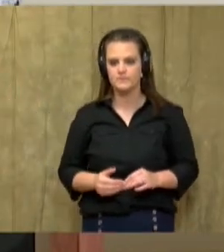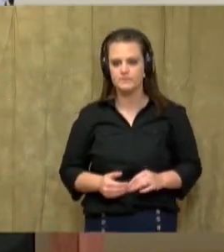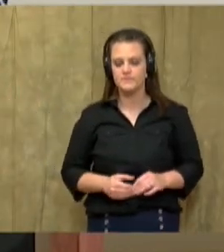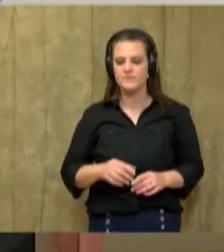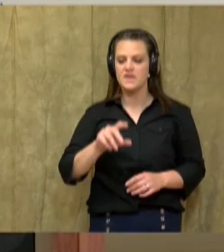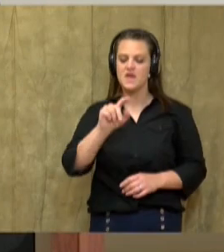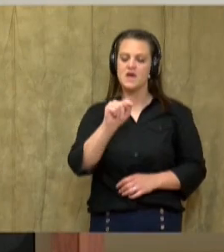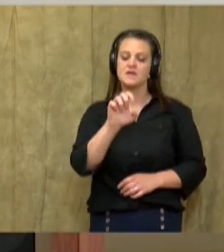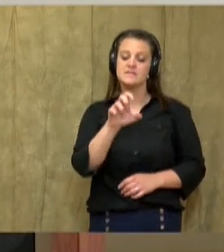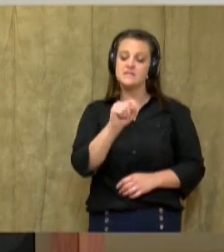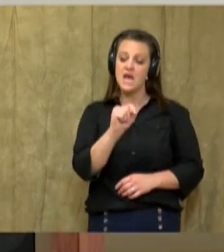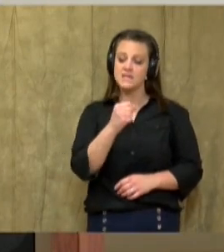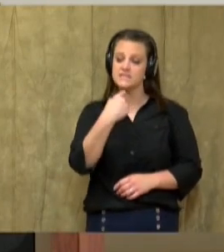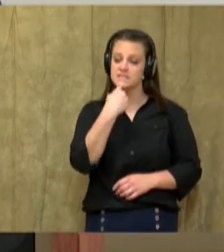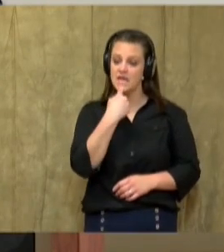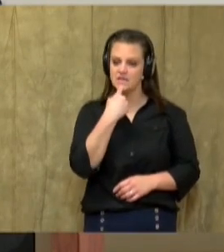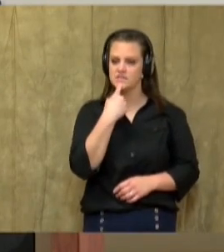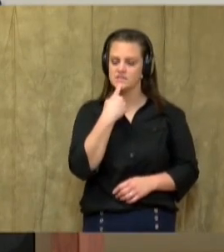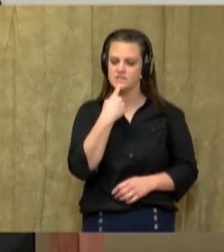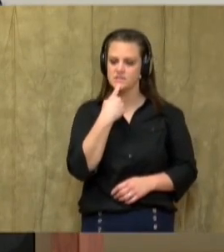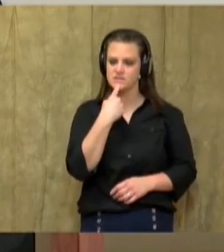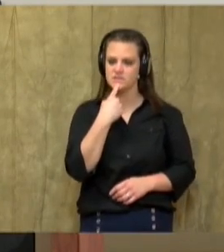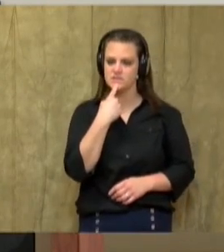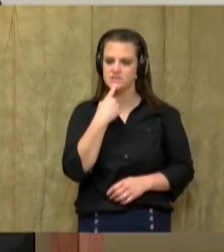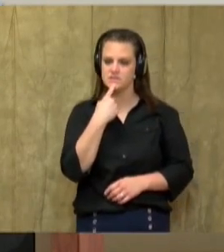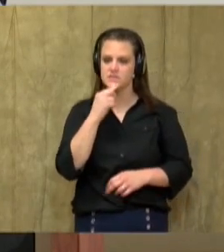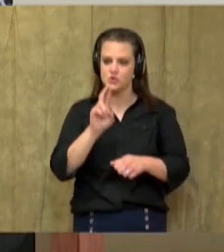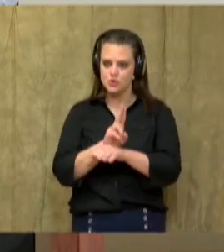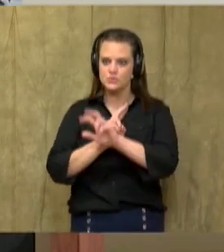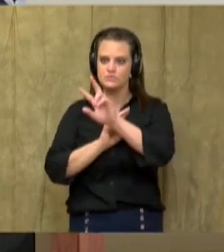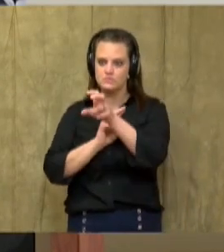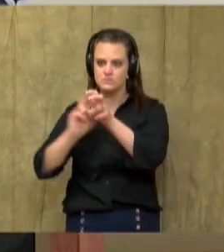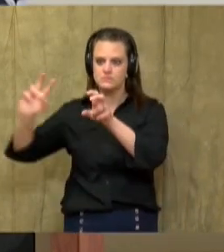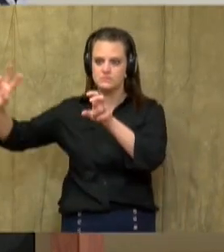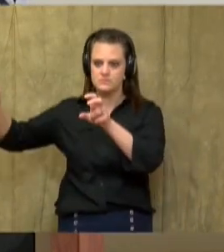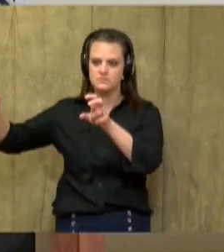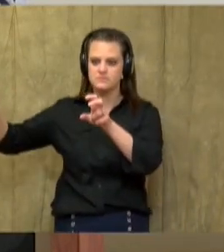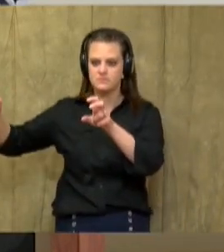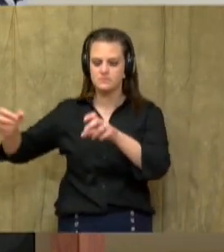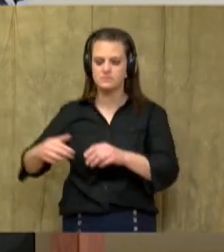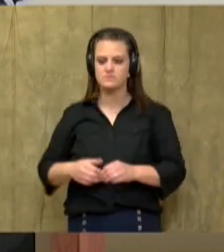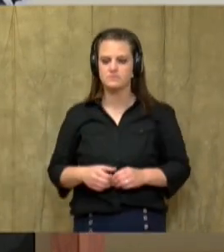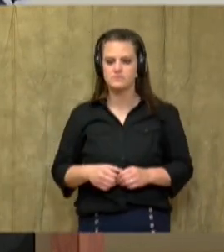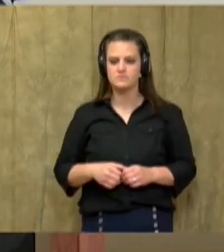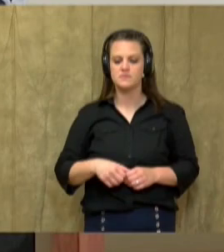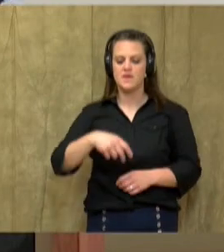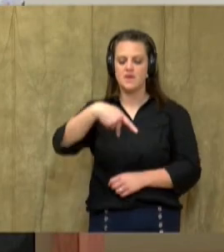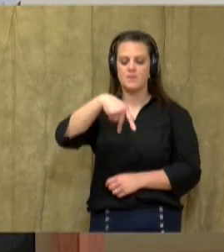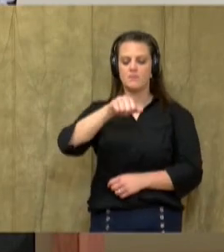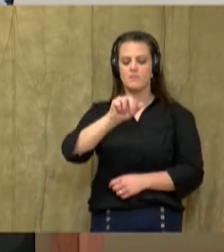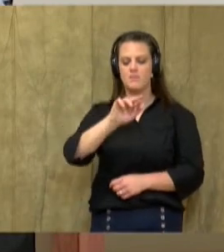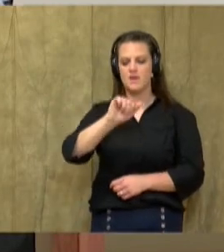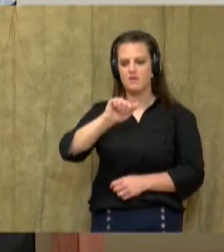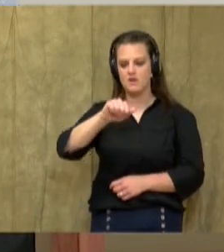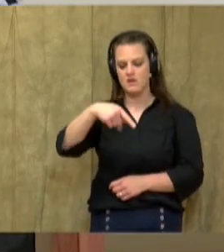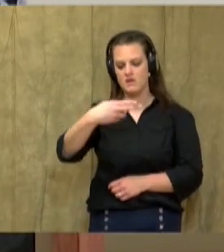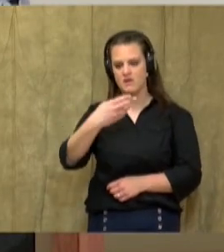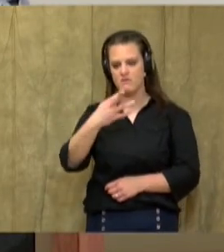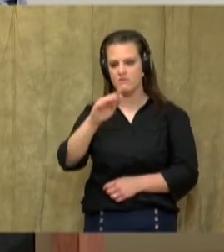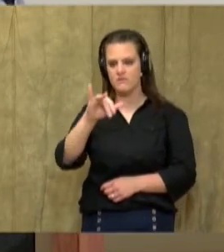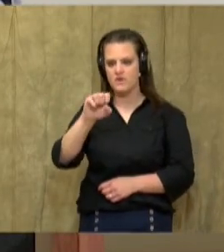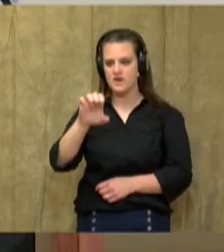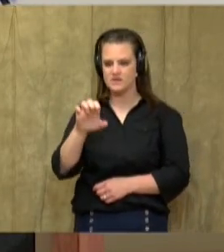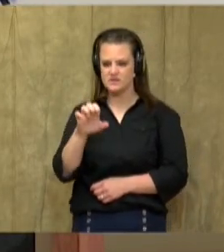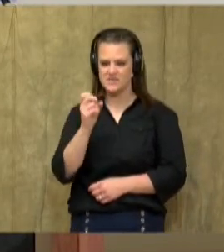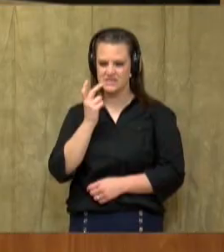the text states, and again, I use quotation marks. Okay? Paraphrasing. Do you